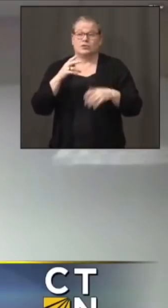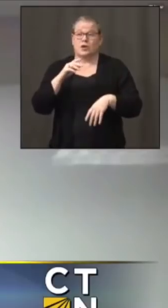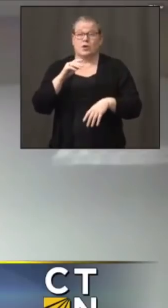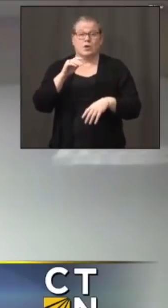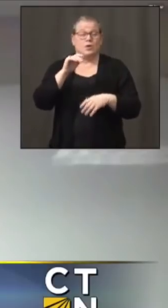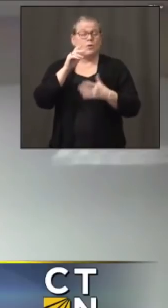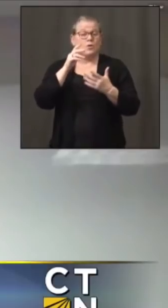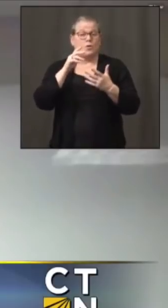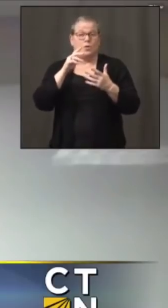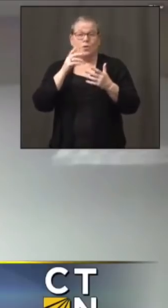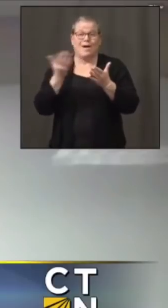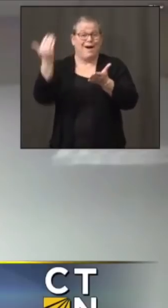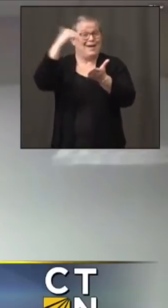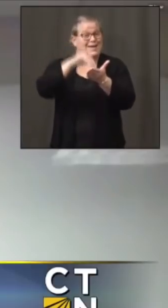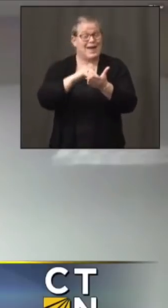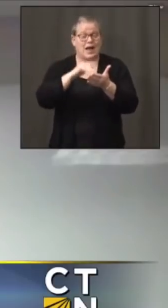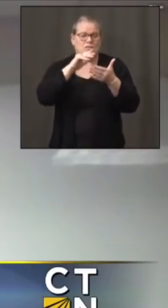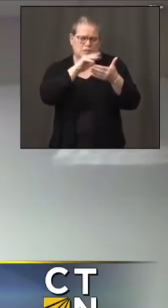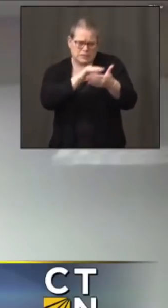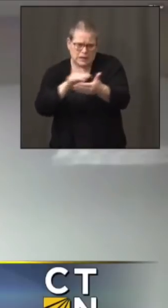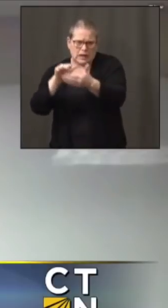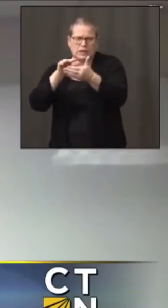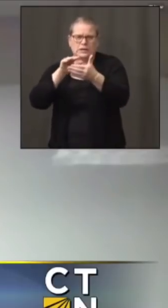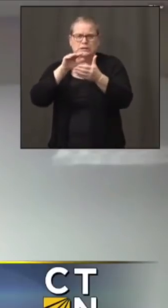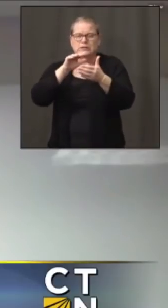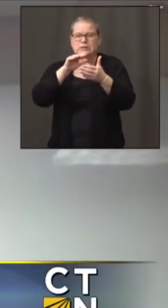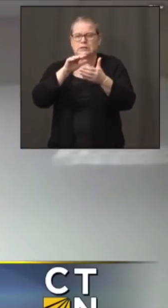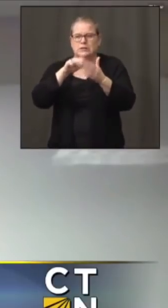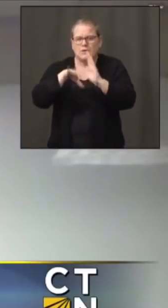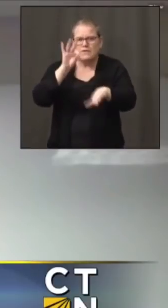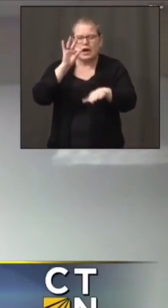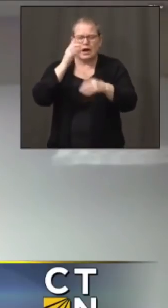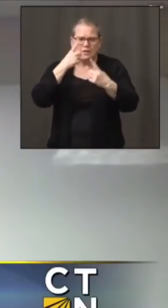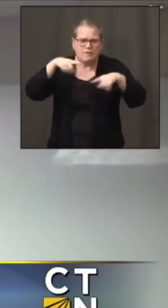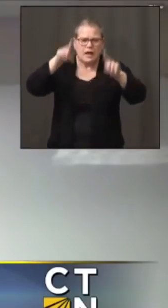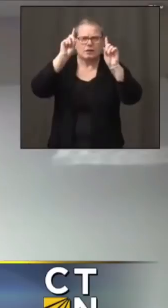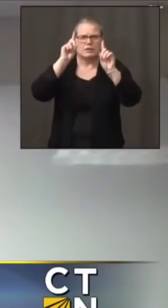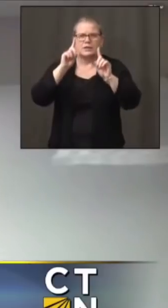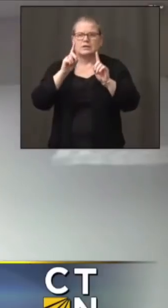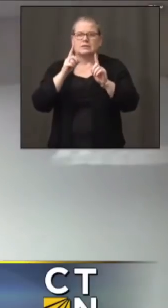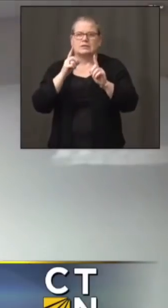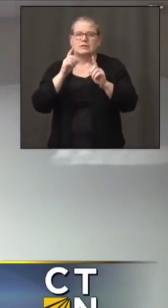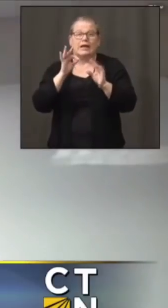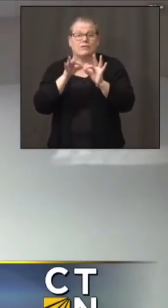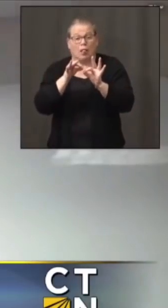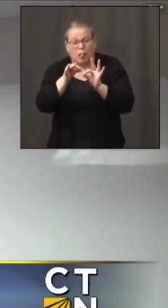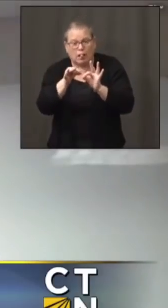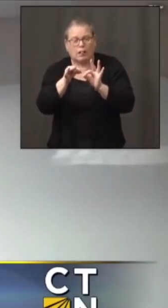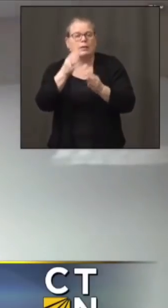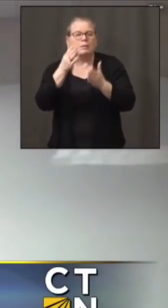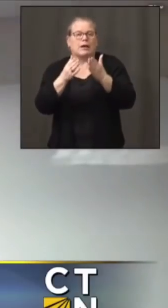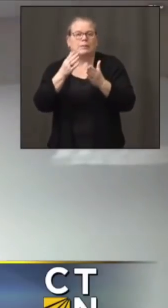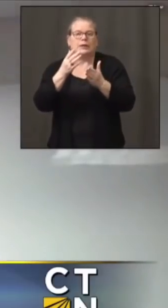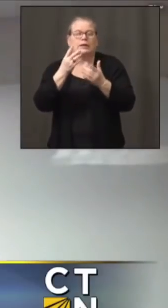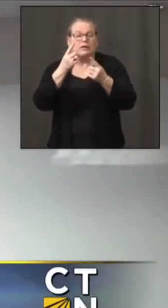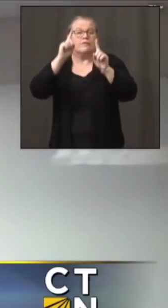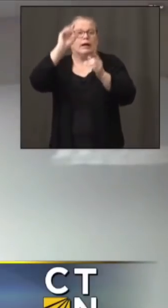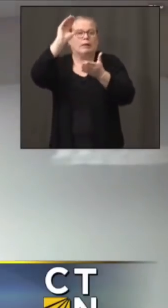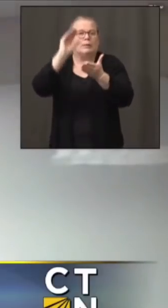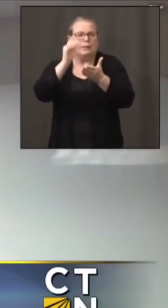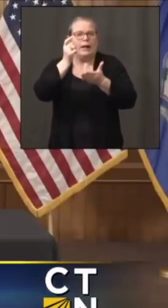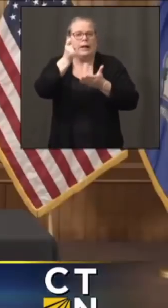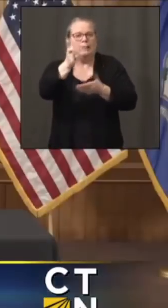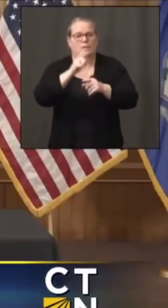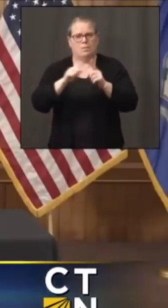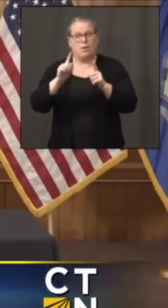studies, the efficacy might not be affected as much, but we're committed to the 21 days at this point in time. I